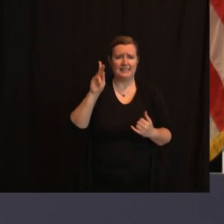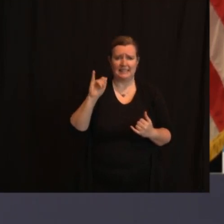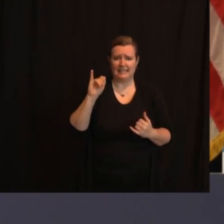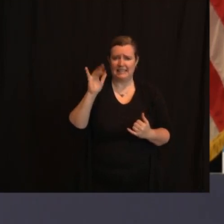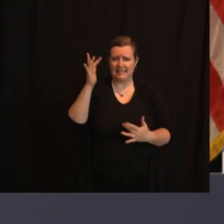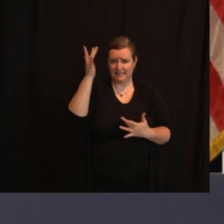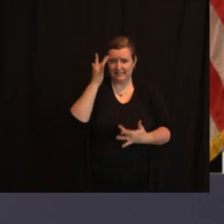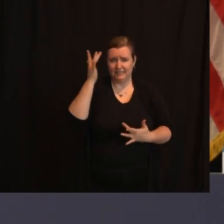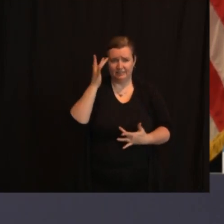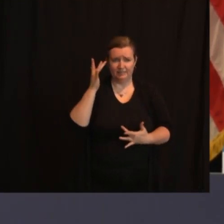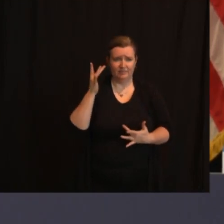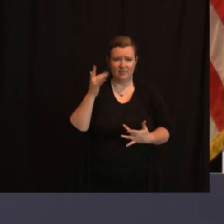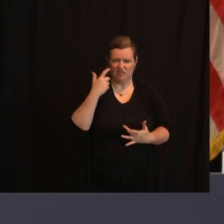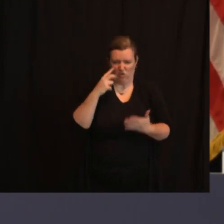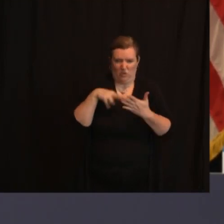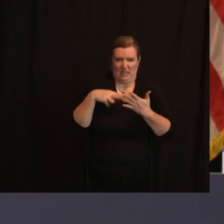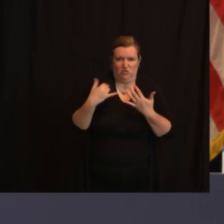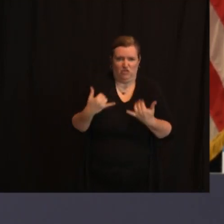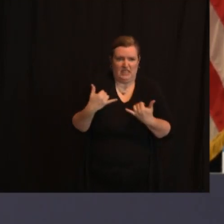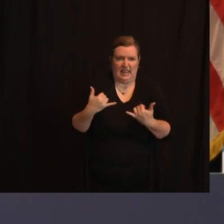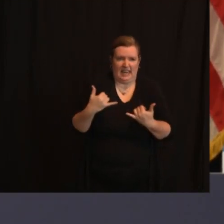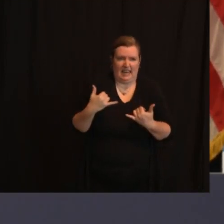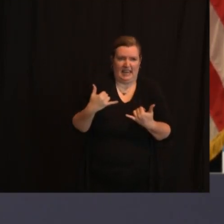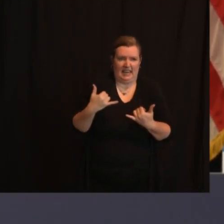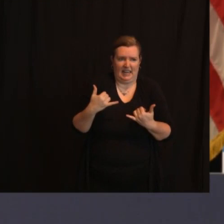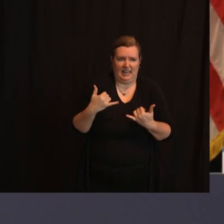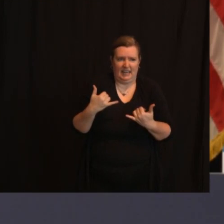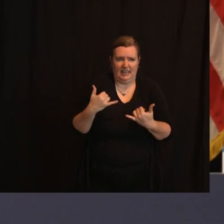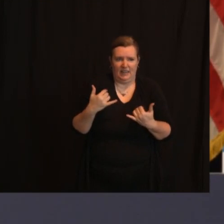I try to read as much as I can, but I don't read everything. So.